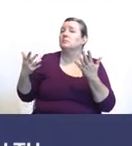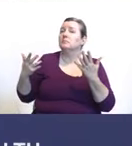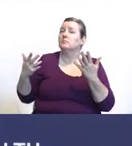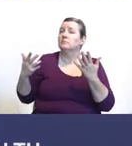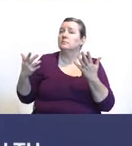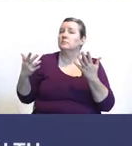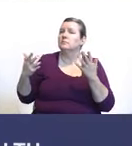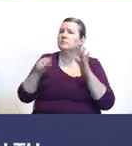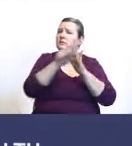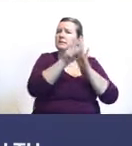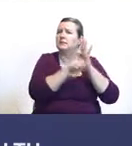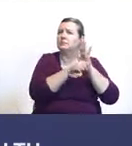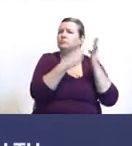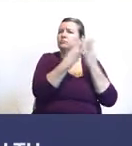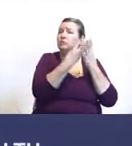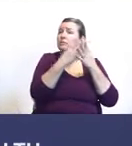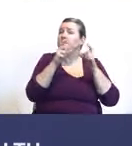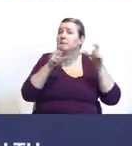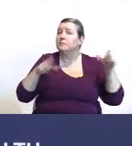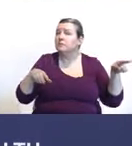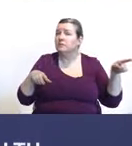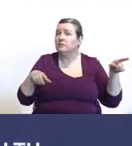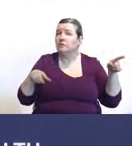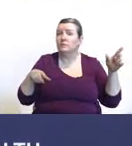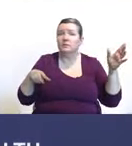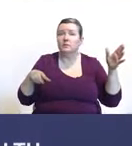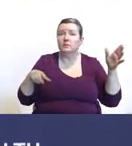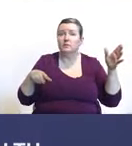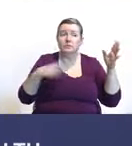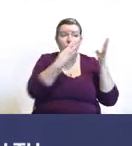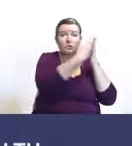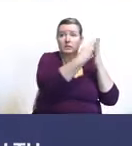prison populations to account for any potential staff shortage.